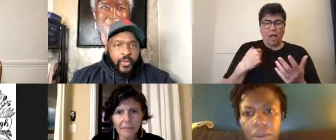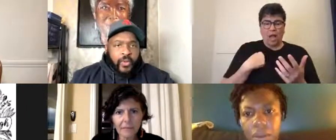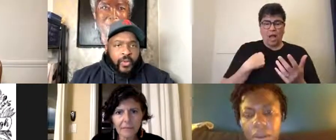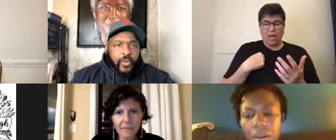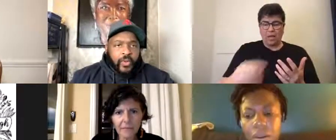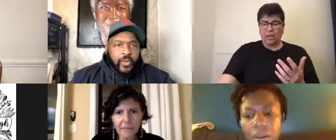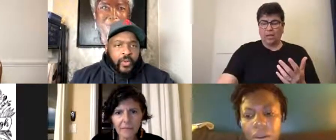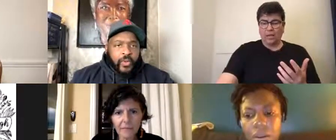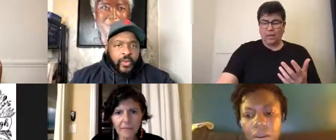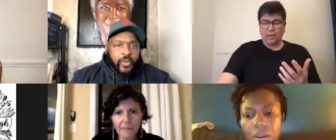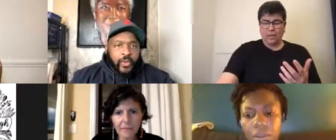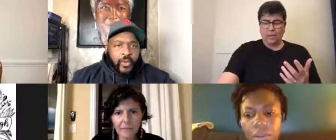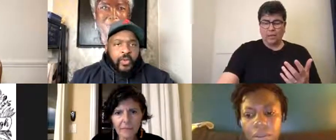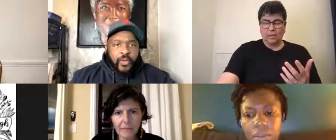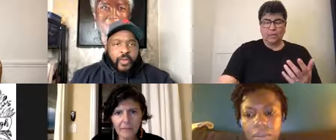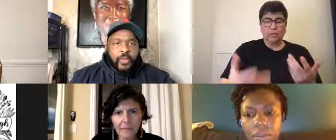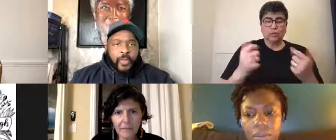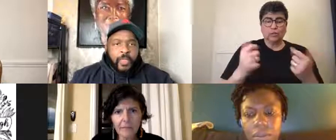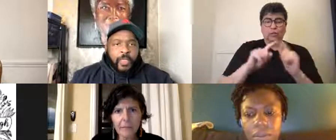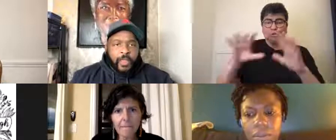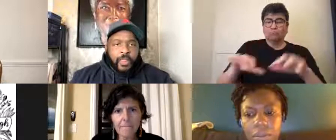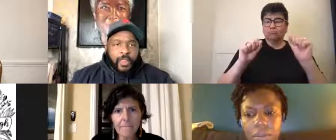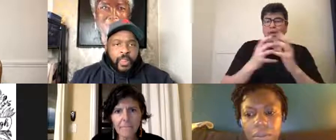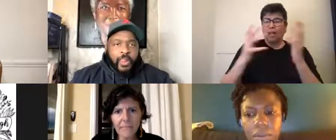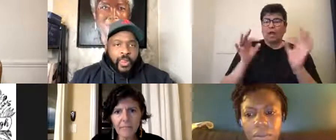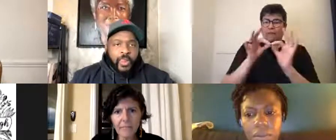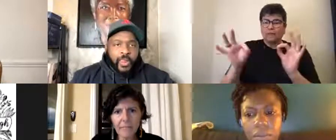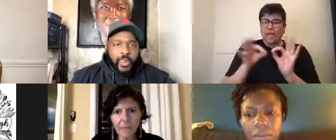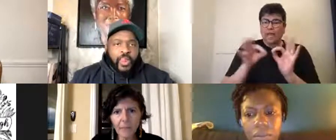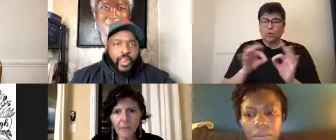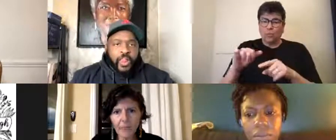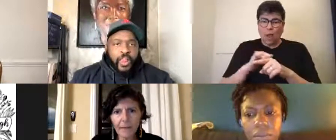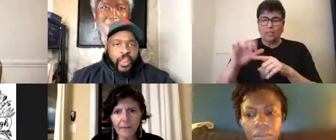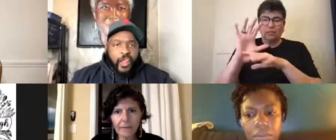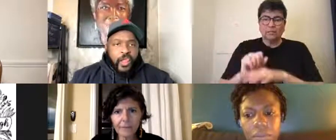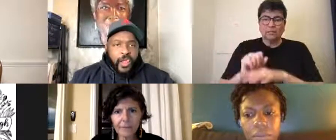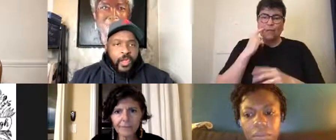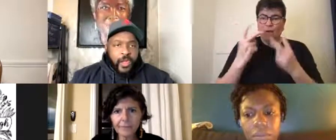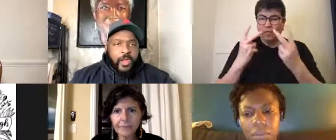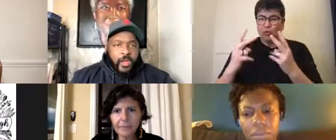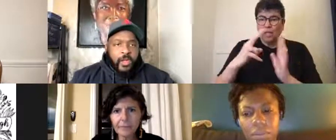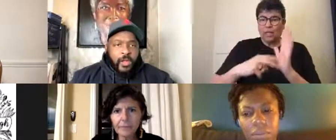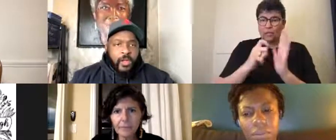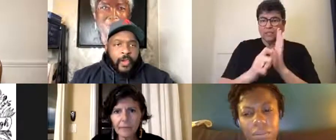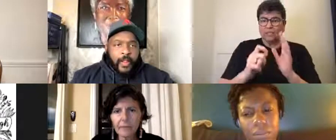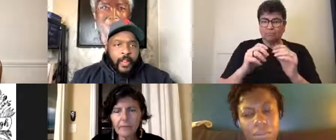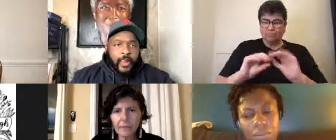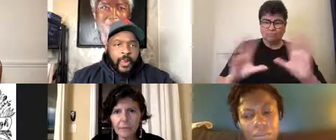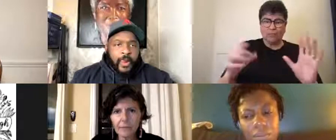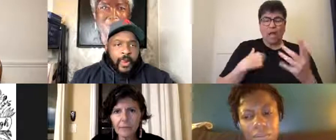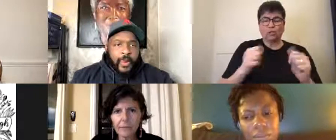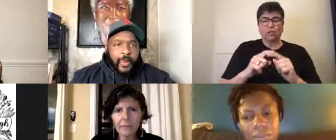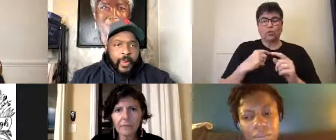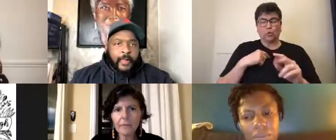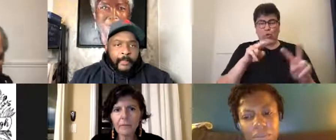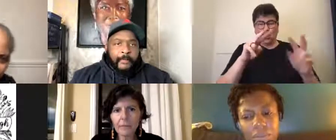I try to take on a lot of textual practices for visual literacy. And in that, I try to read a